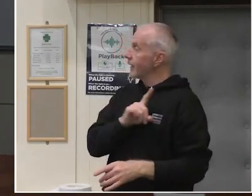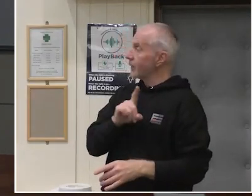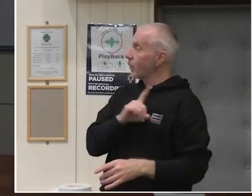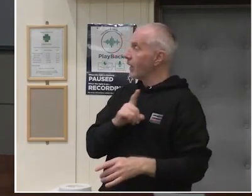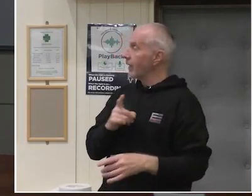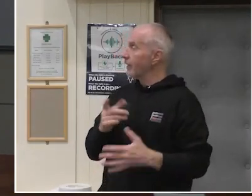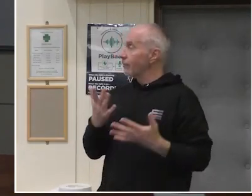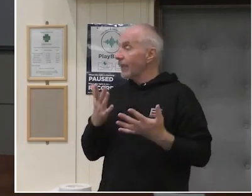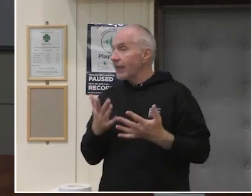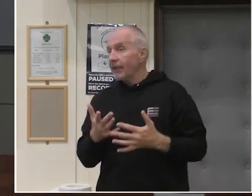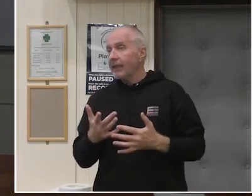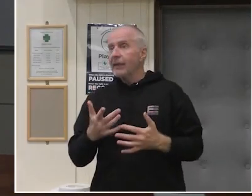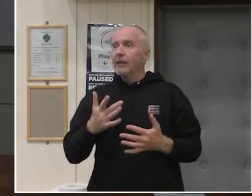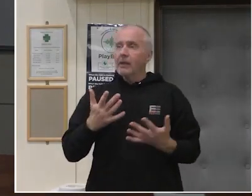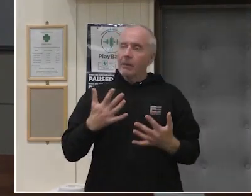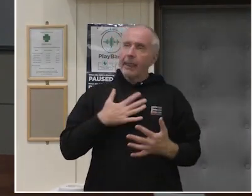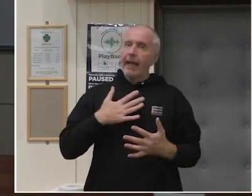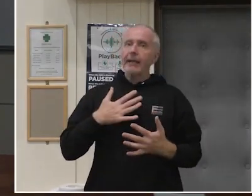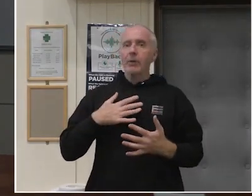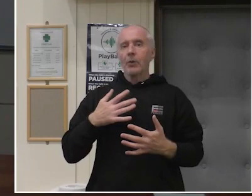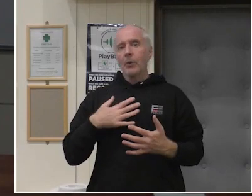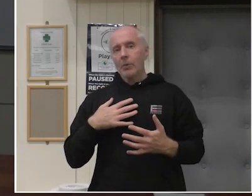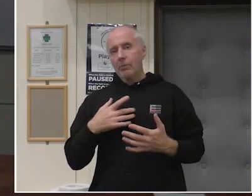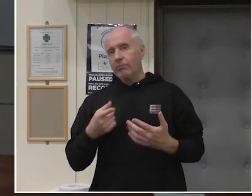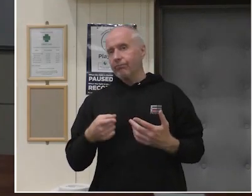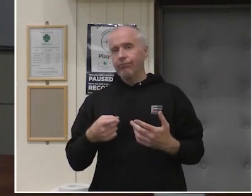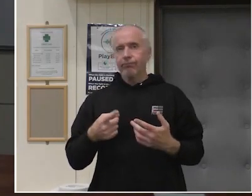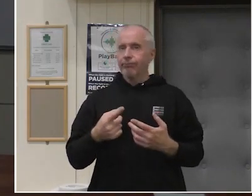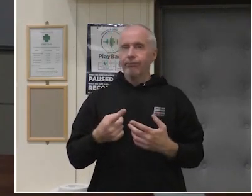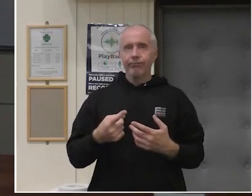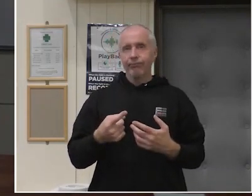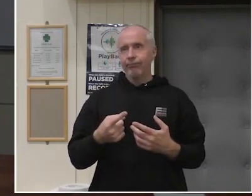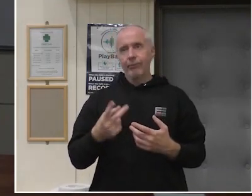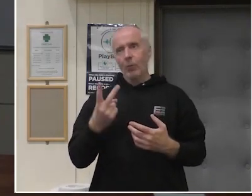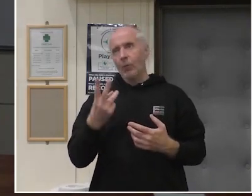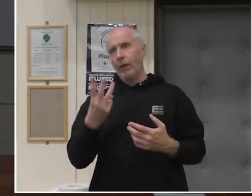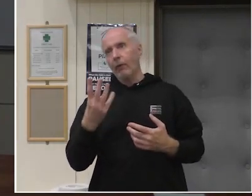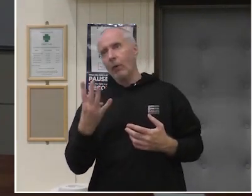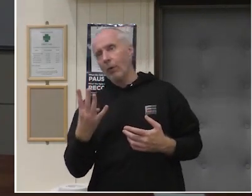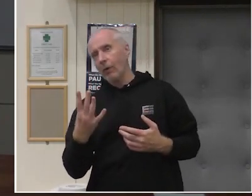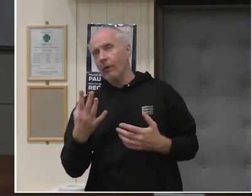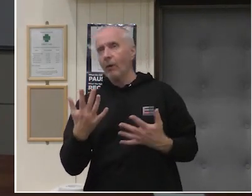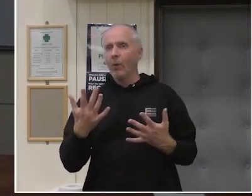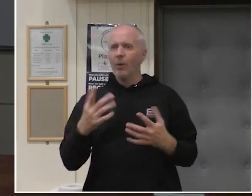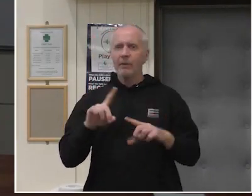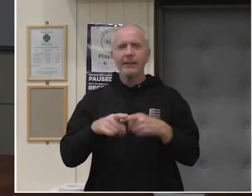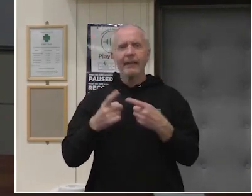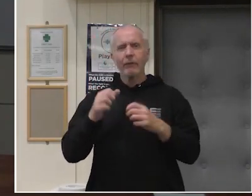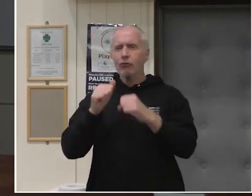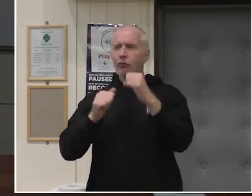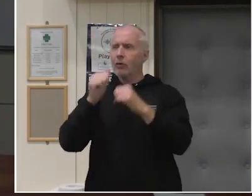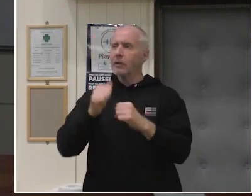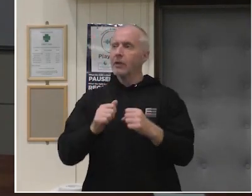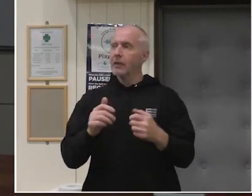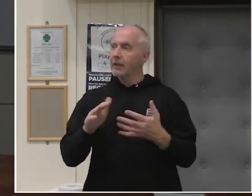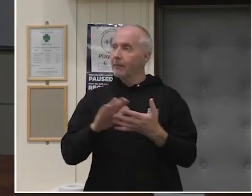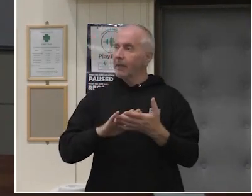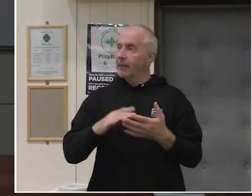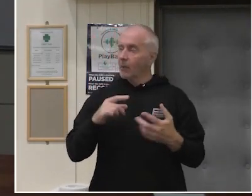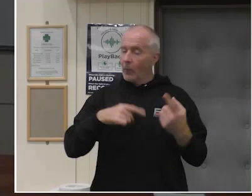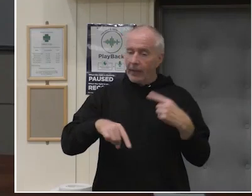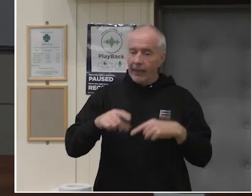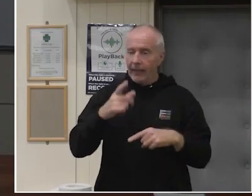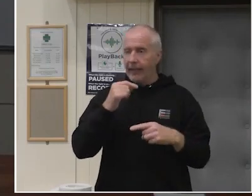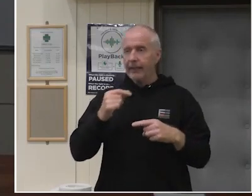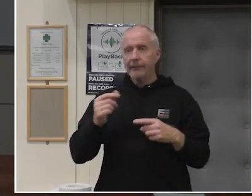to use one. If we could use more than one, or if we could use a different structure that allowed for a larger fraction of that